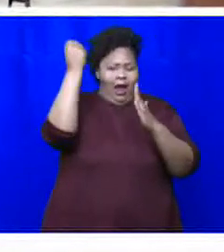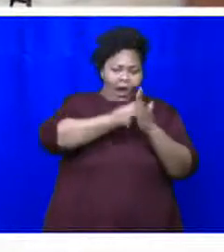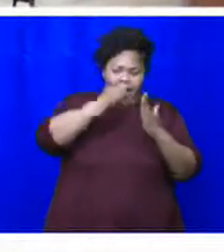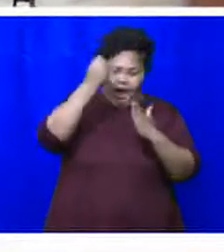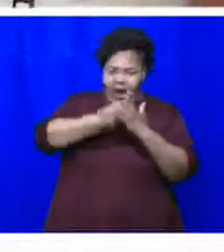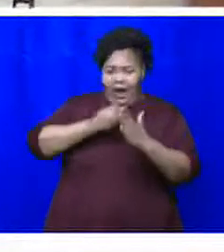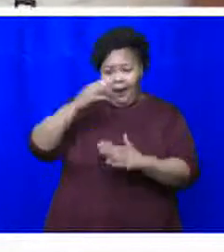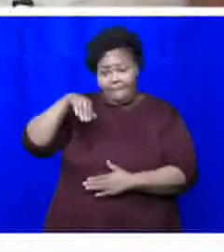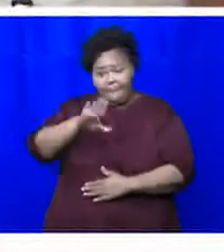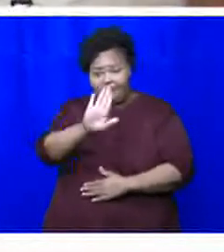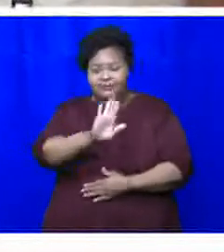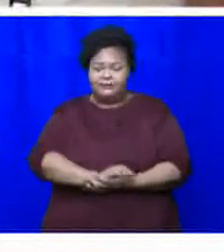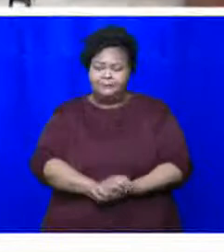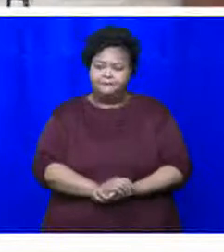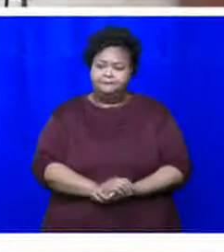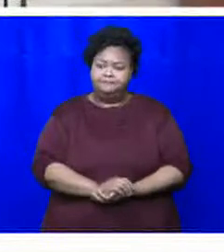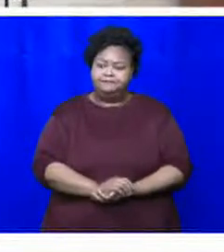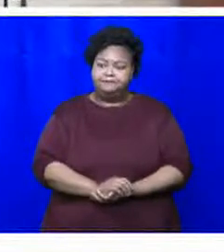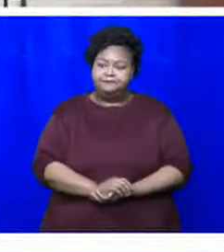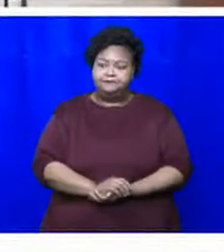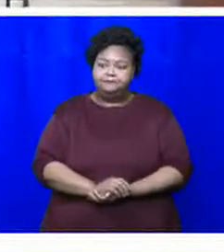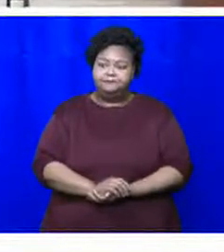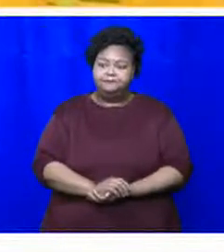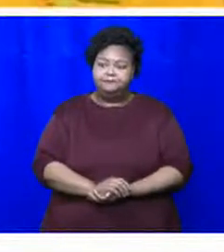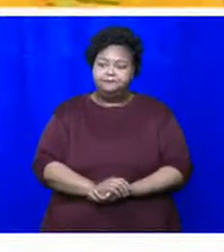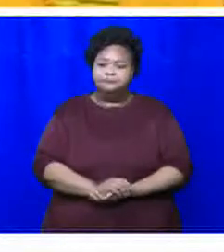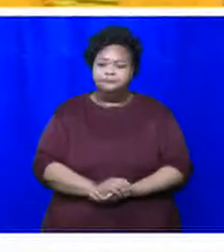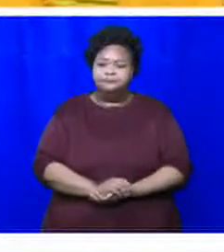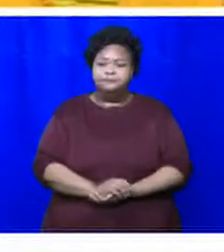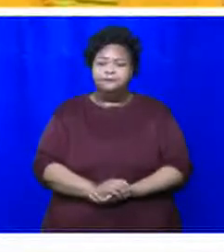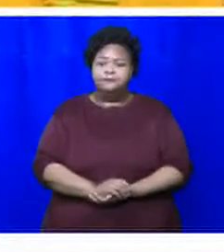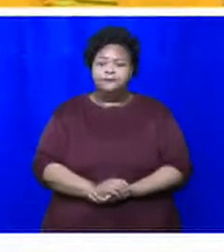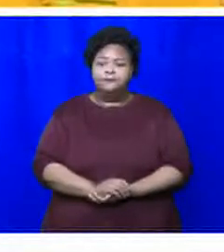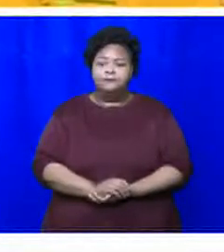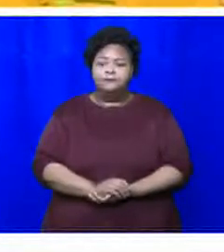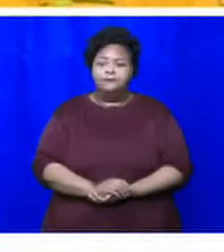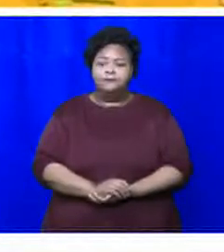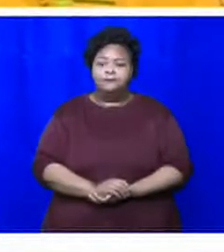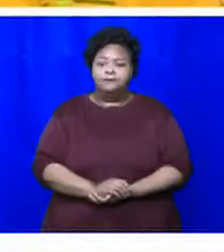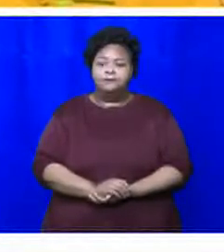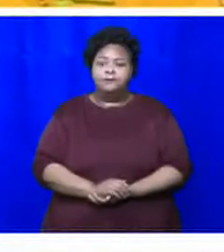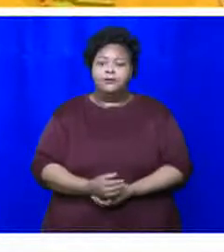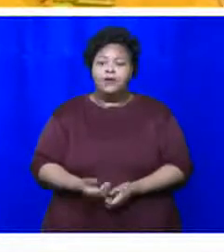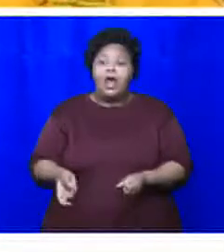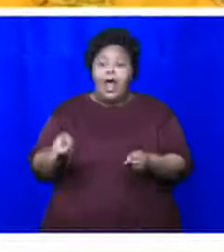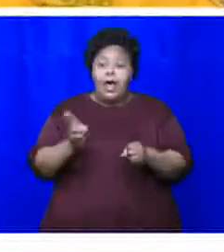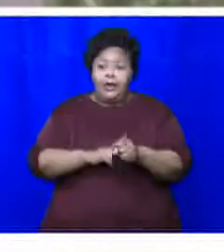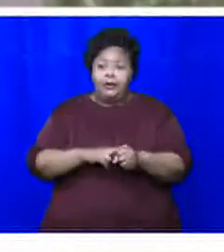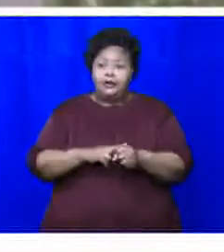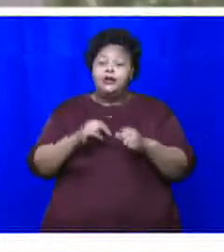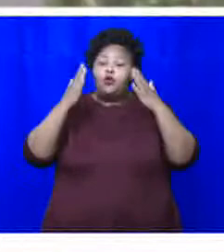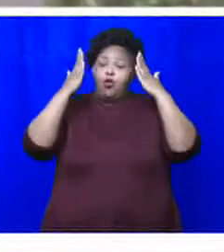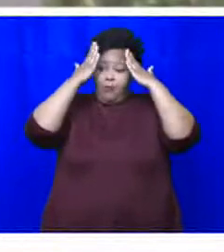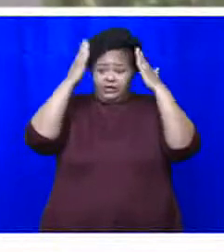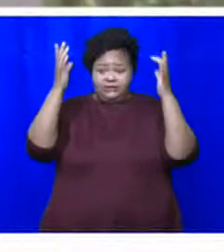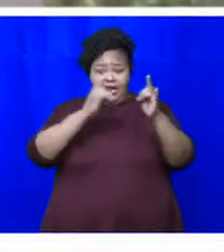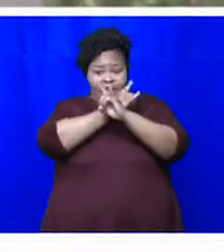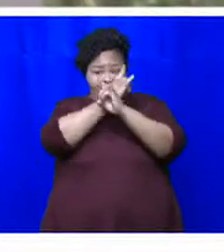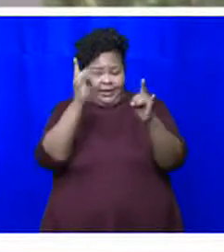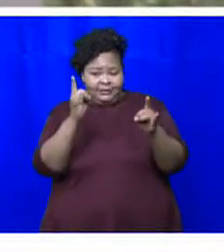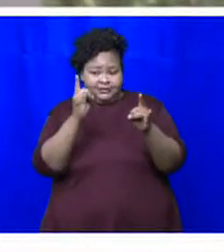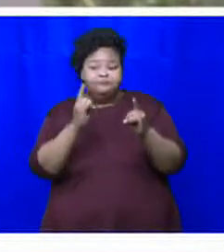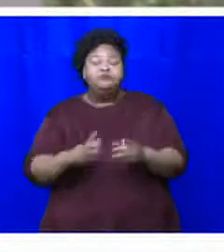would immensely contribute to their quality of life and mental well-being. Lomelele